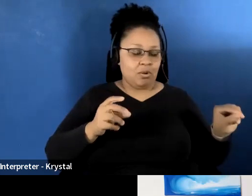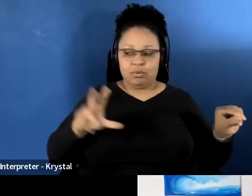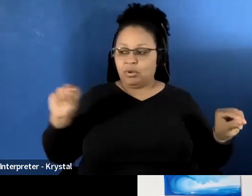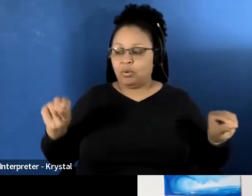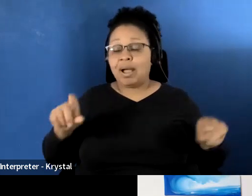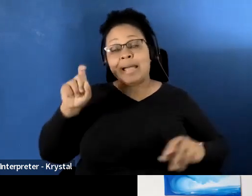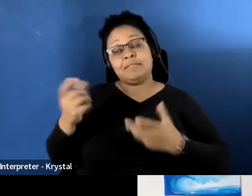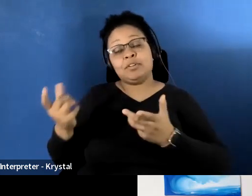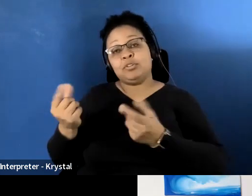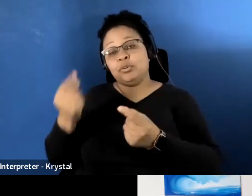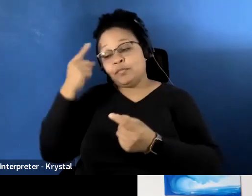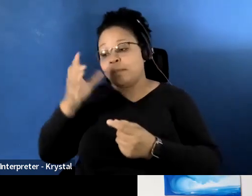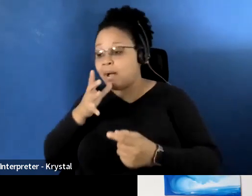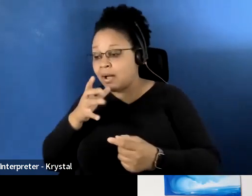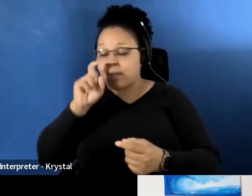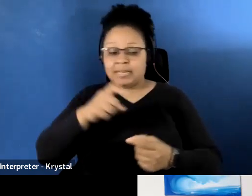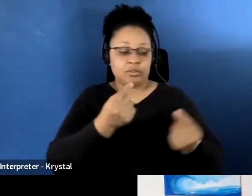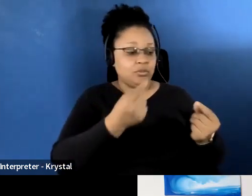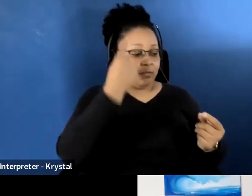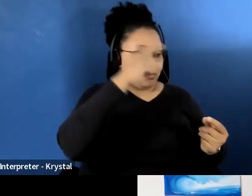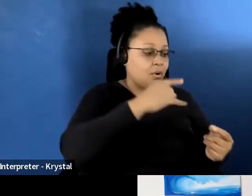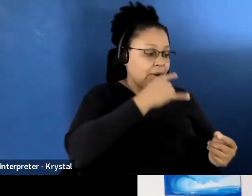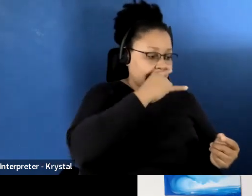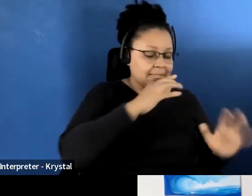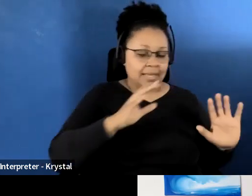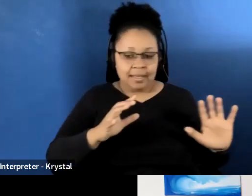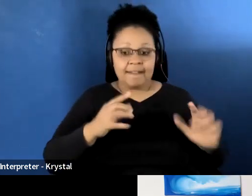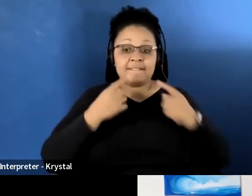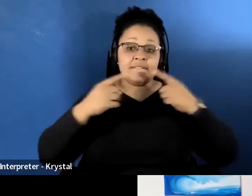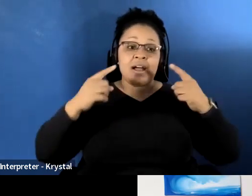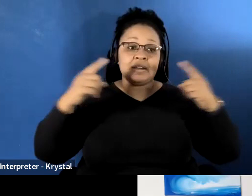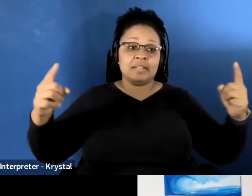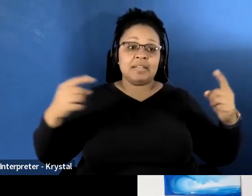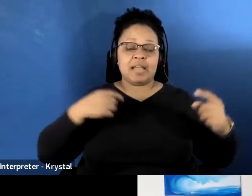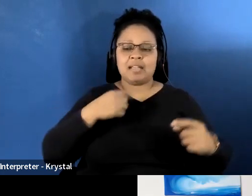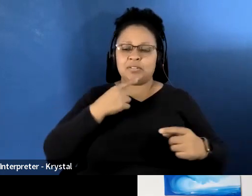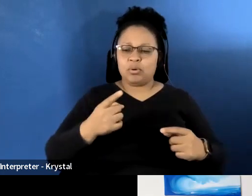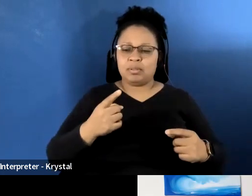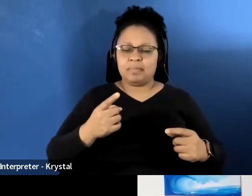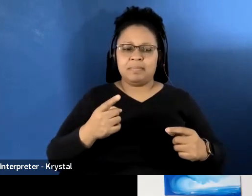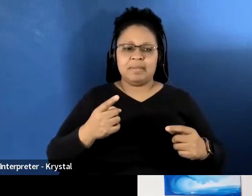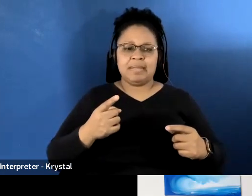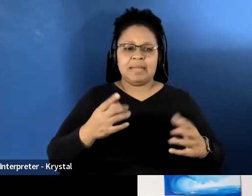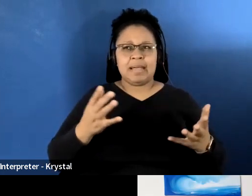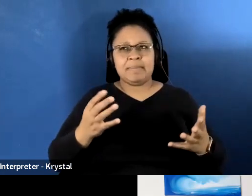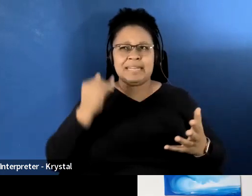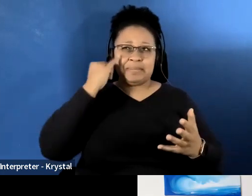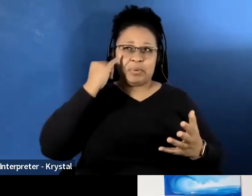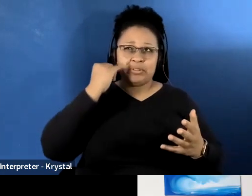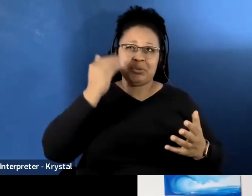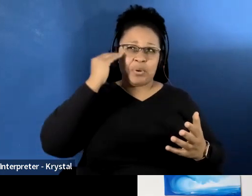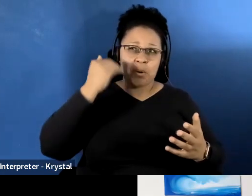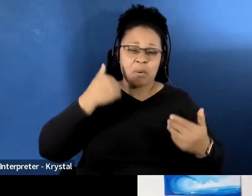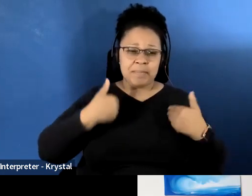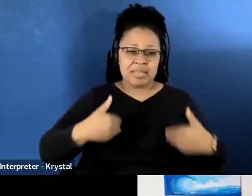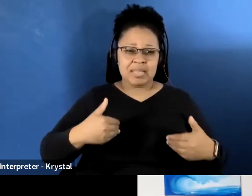mom. Oh, whatever. I did tell them finally, and I'm probably, if you know me, it's okay, but I